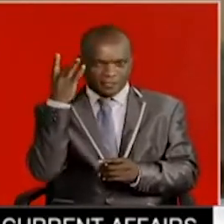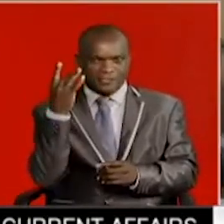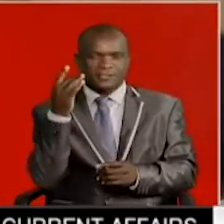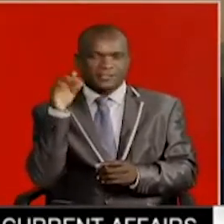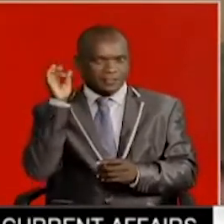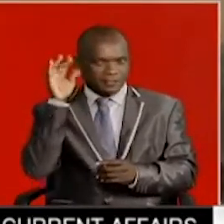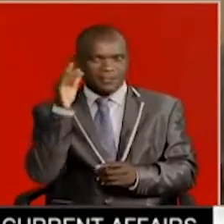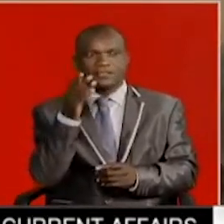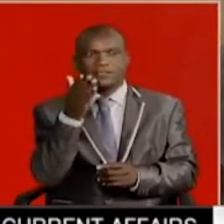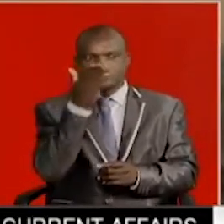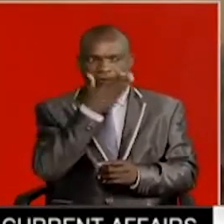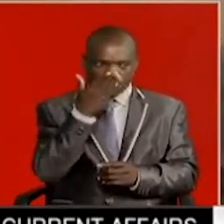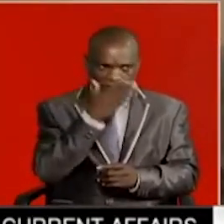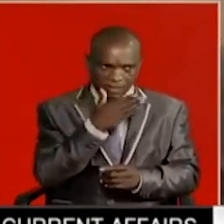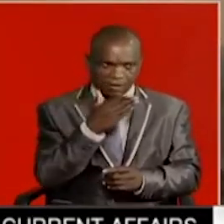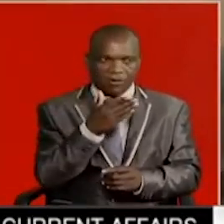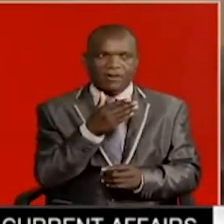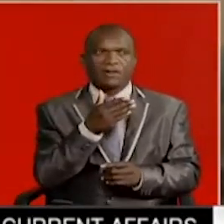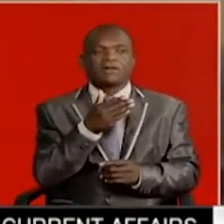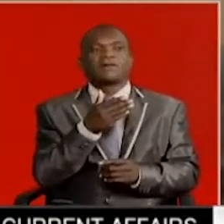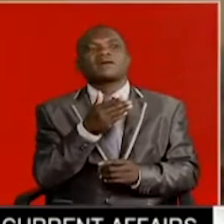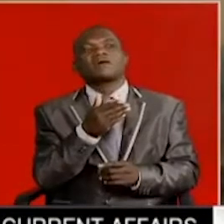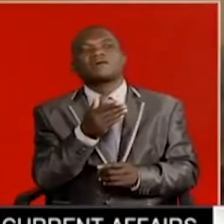with ailments, with,